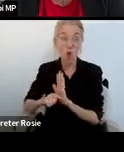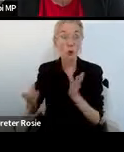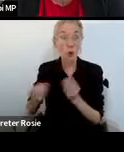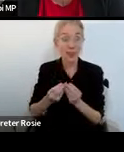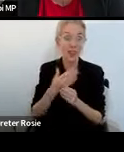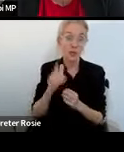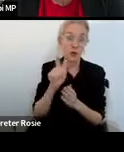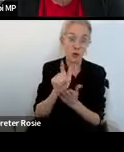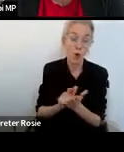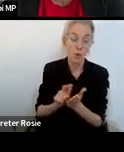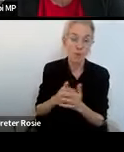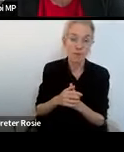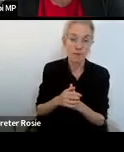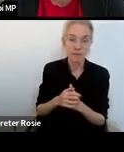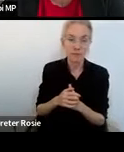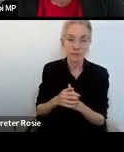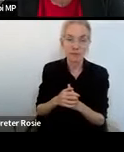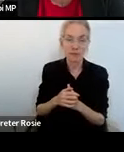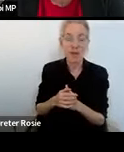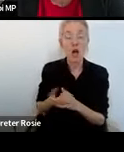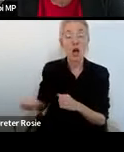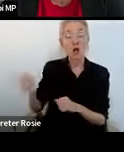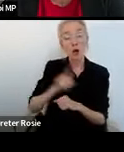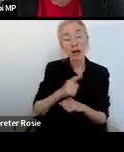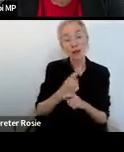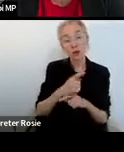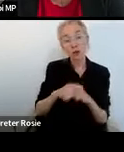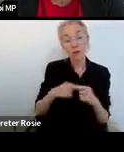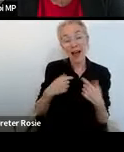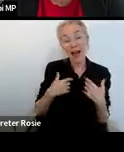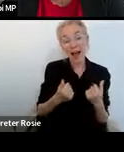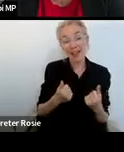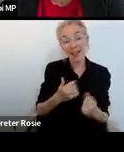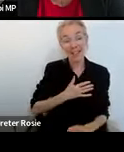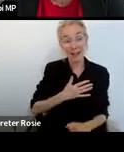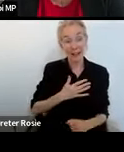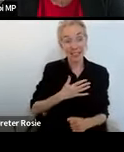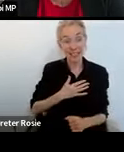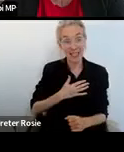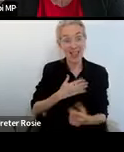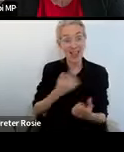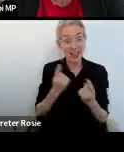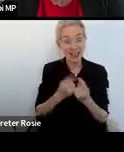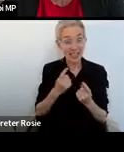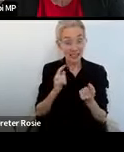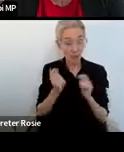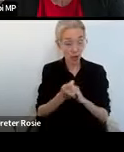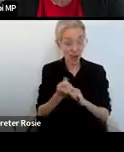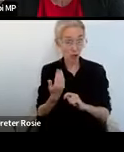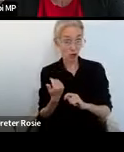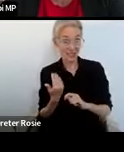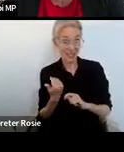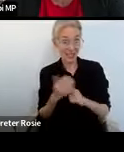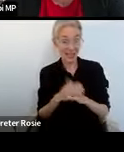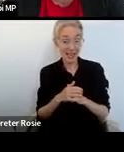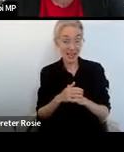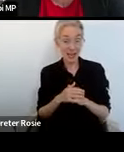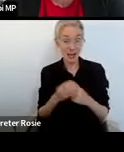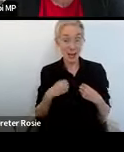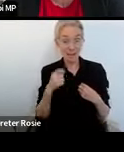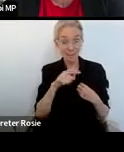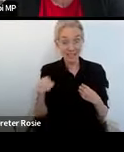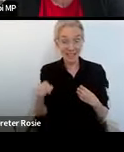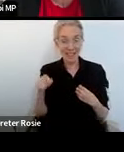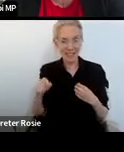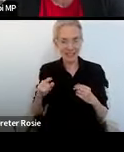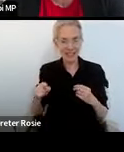with health and safety in New Zealand, and the improvements that we've seen, and the way that businesses have responded and people have responded, that's what we need to happen